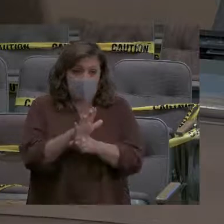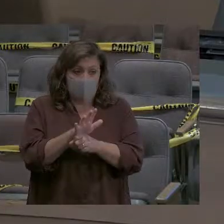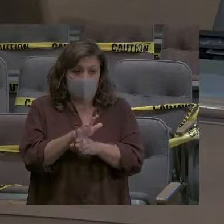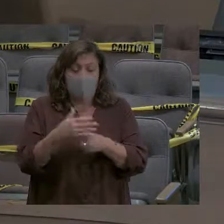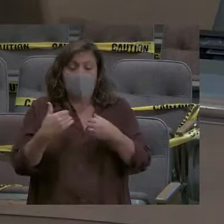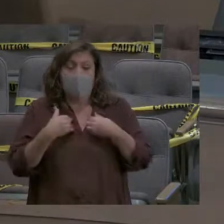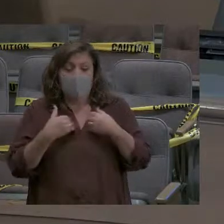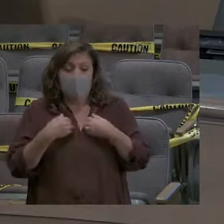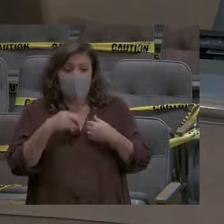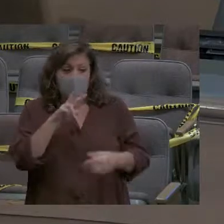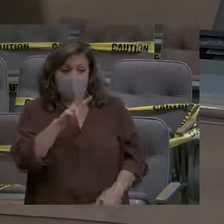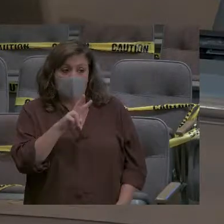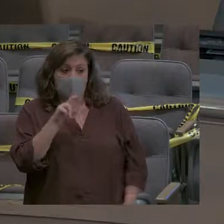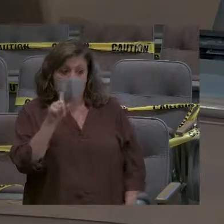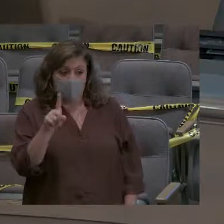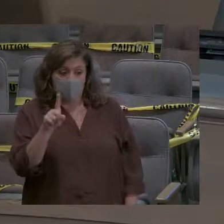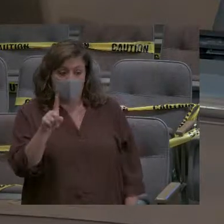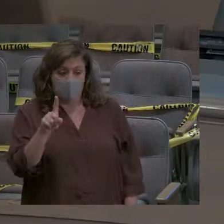that are